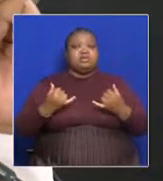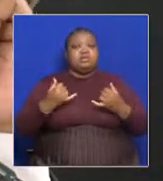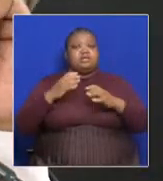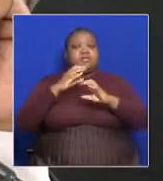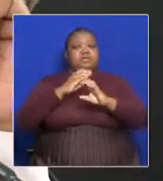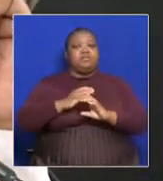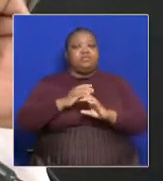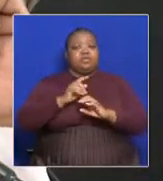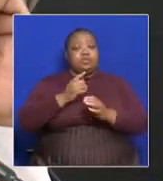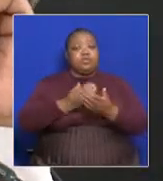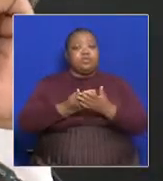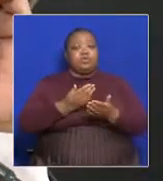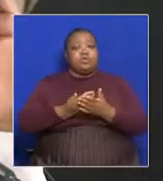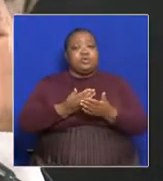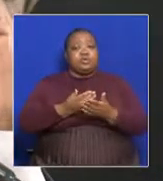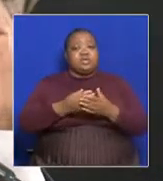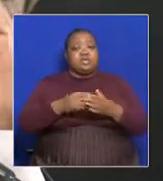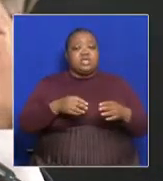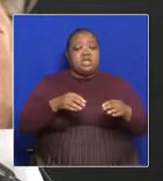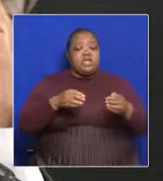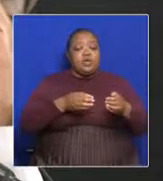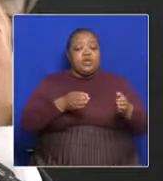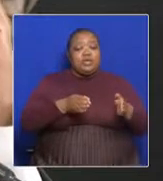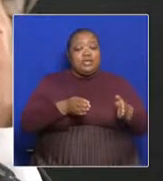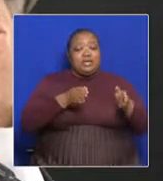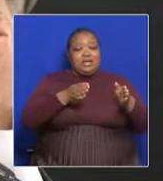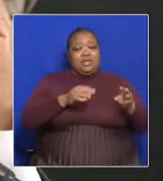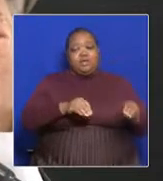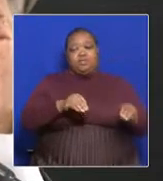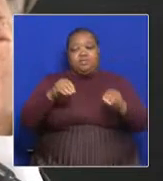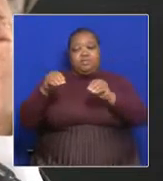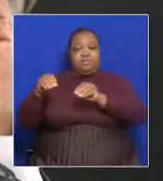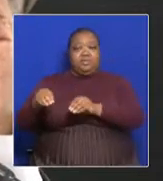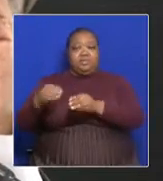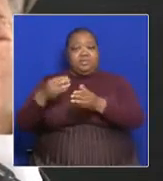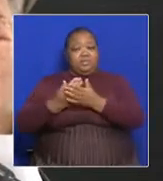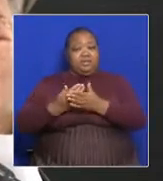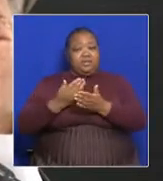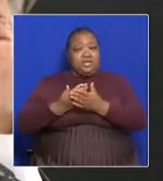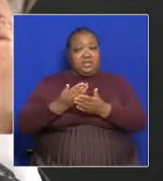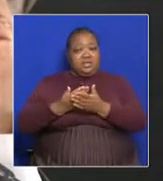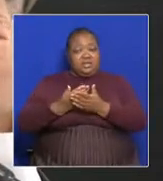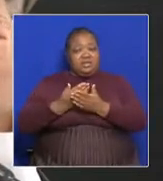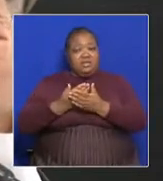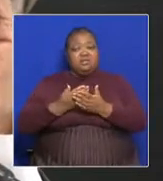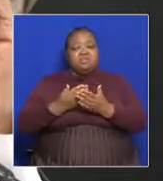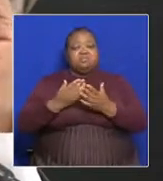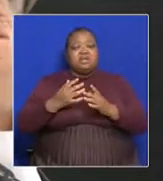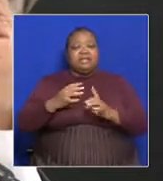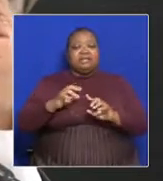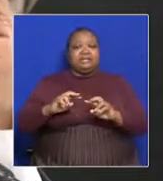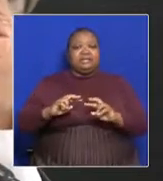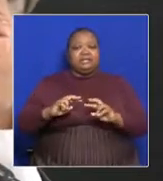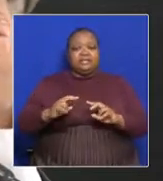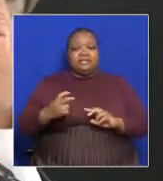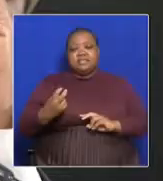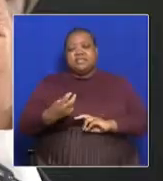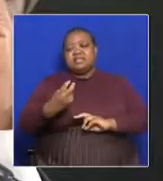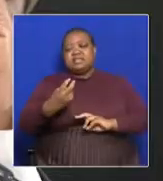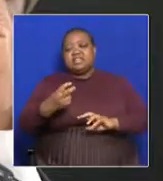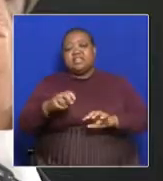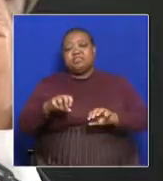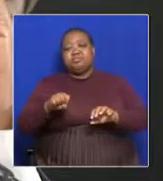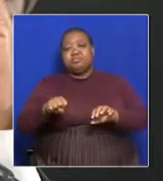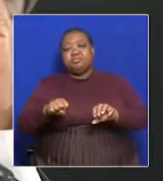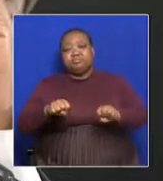that container and then you could have been able to do the search and seizure properly with